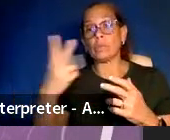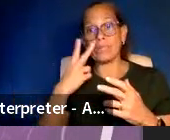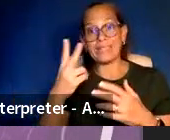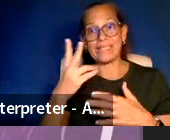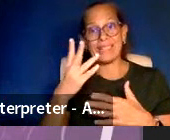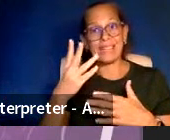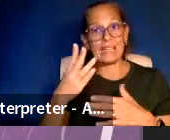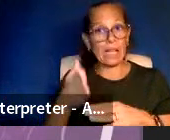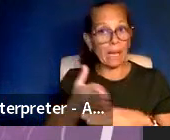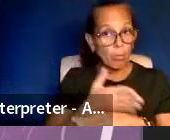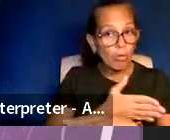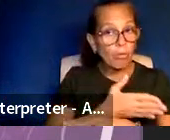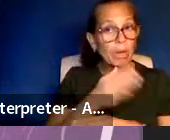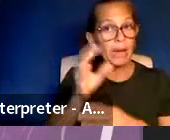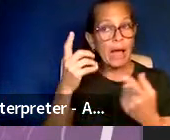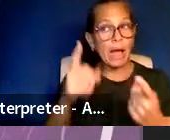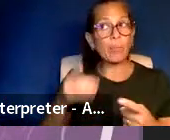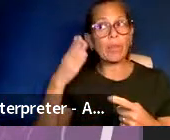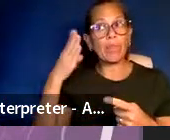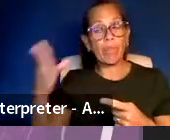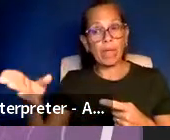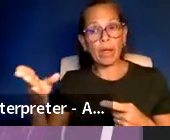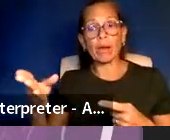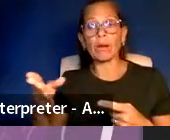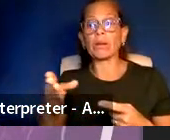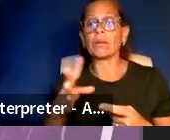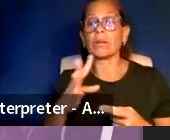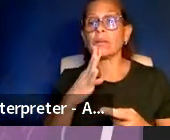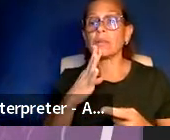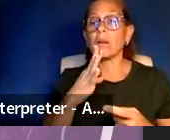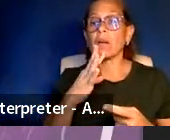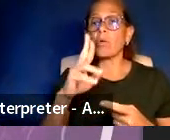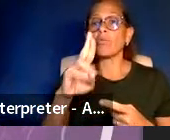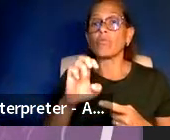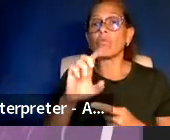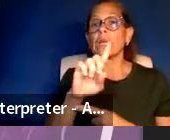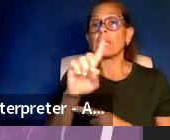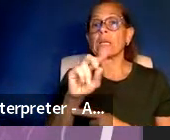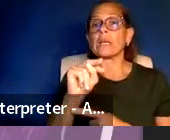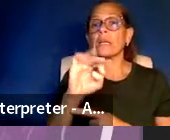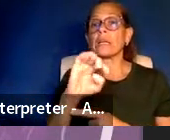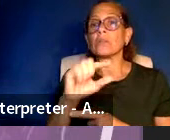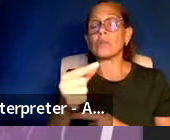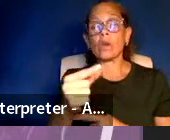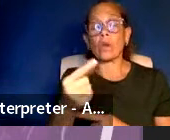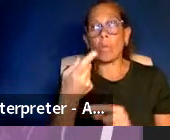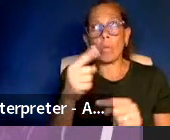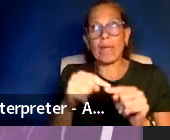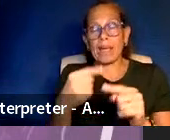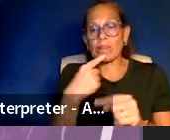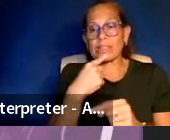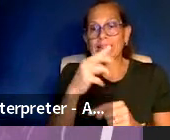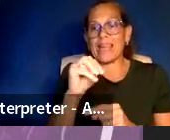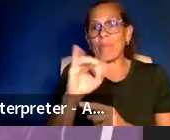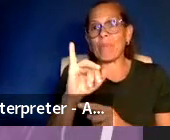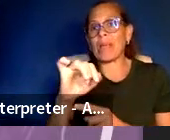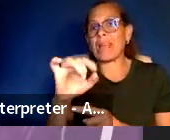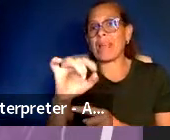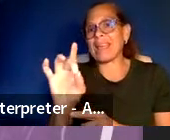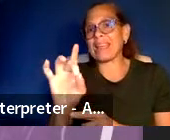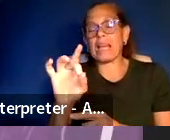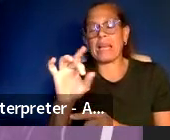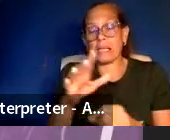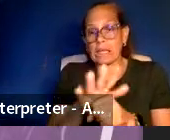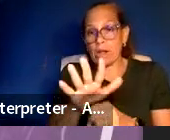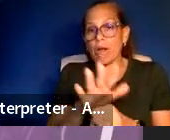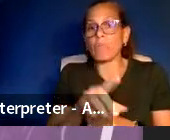similar improvements happening there? In terms of the rezoning, we can't simply say MIH is enough. We